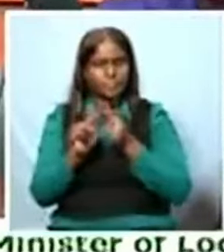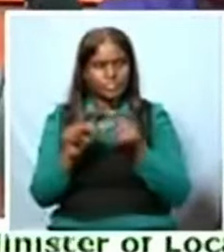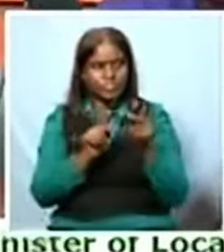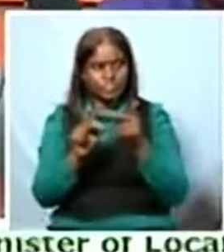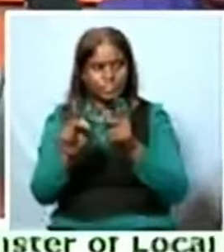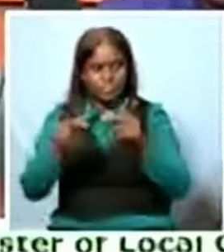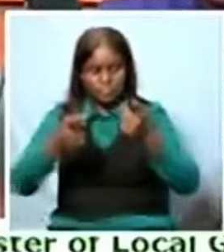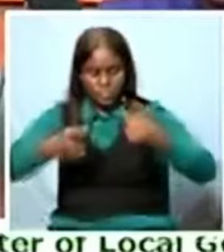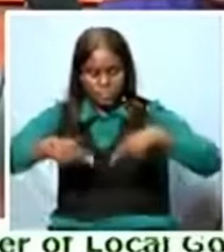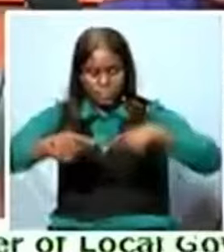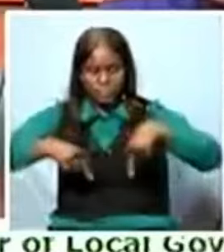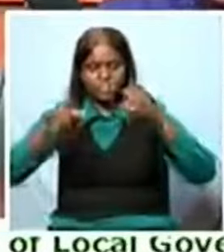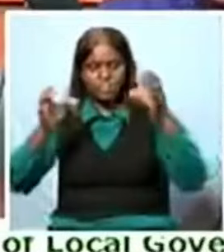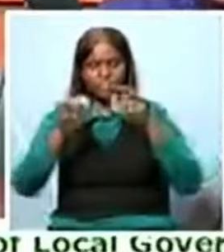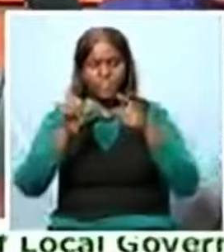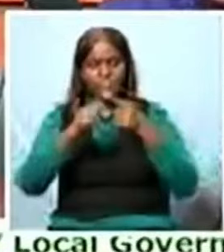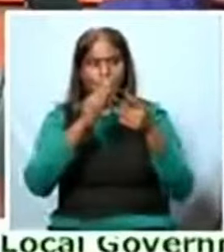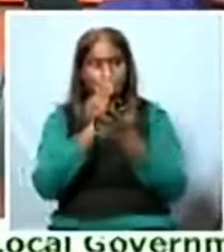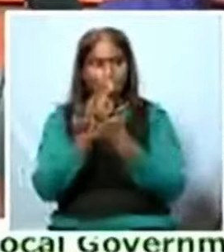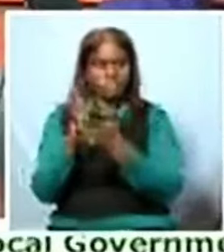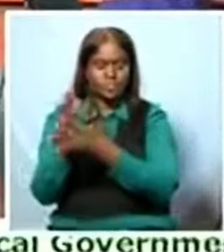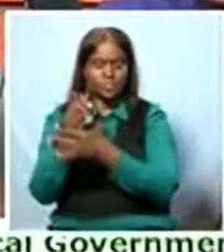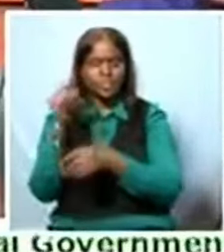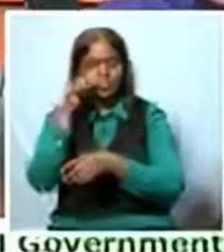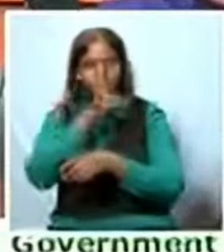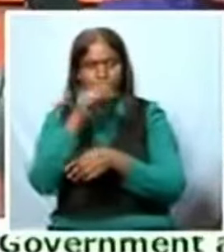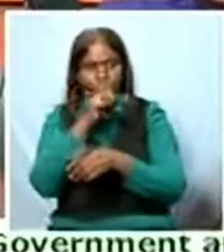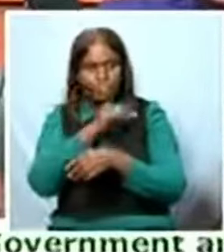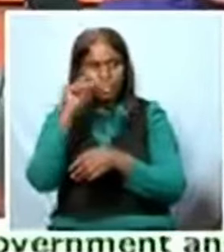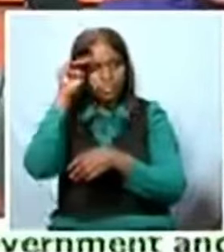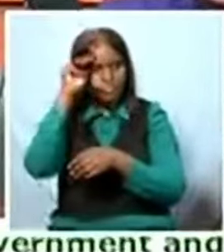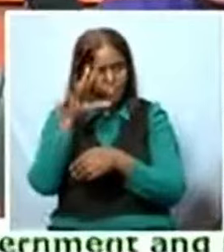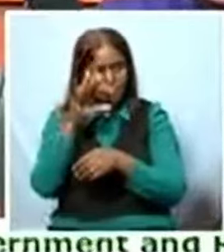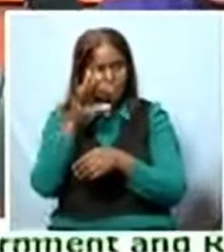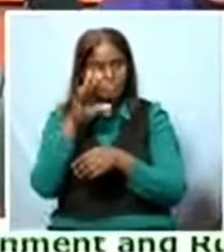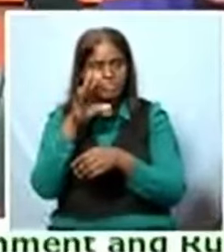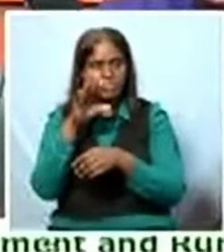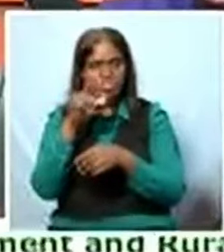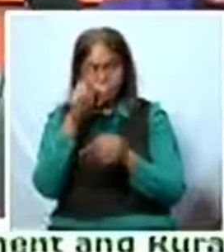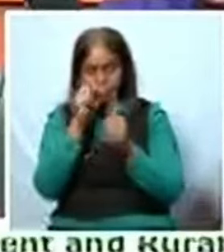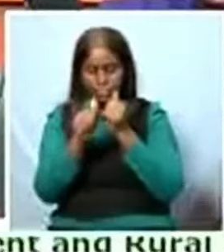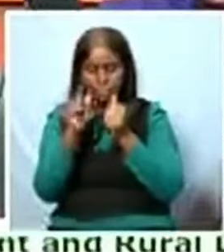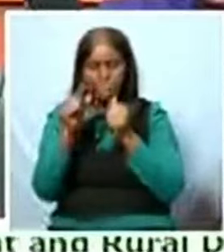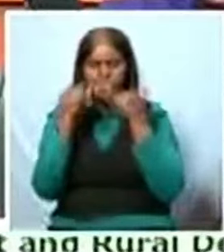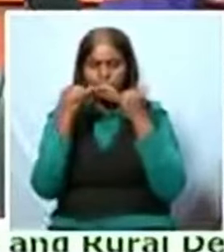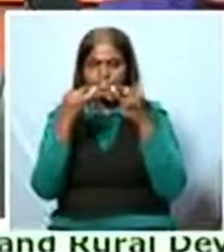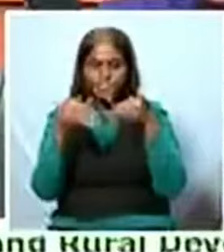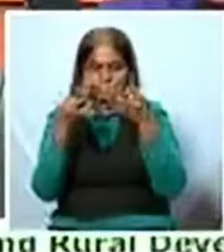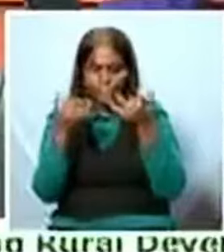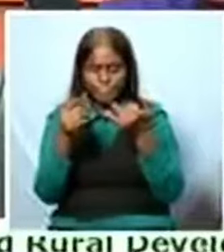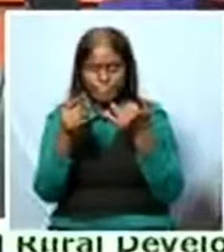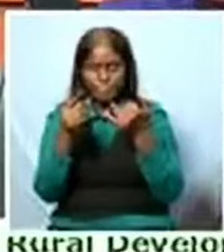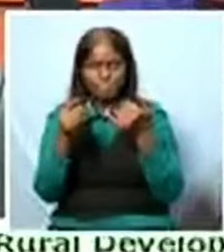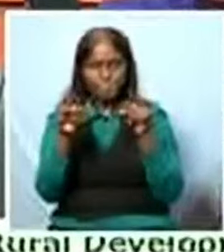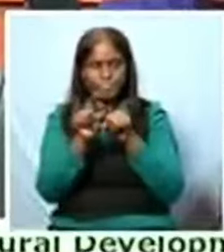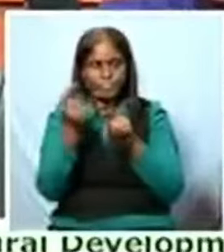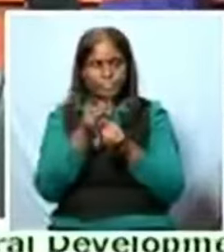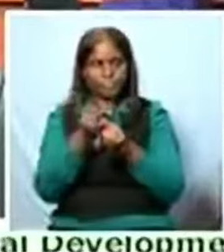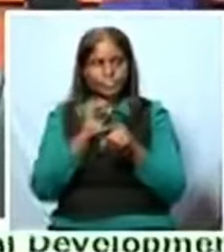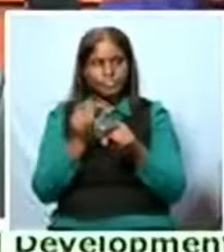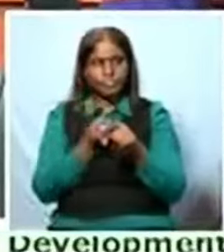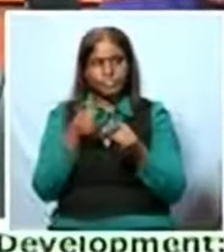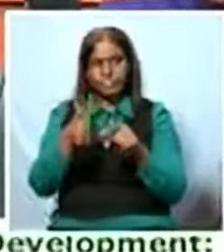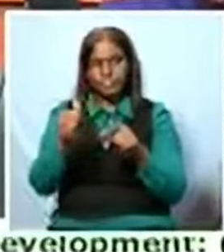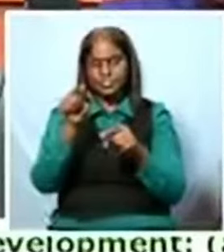Local Council to stop misleading the minister. The information that he has given here has come from our